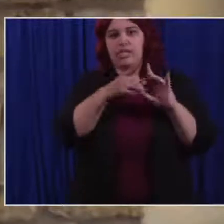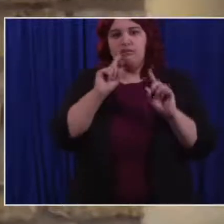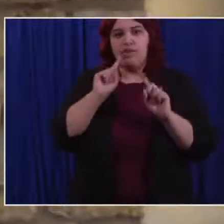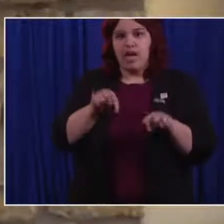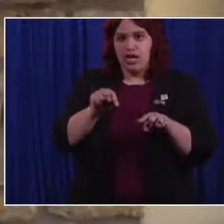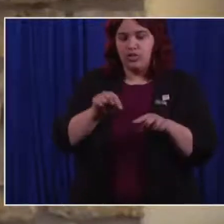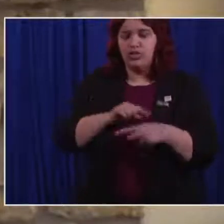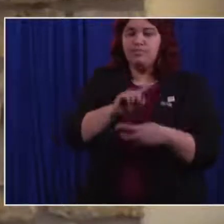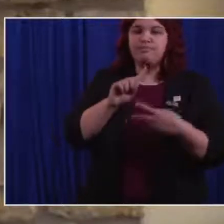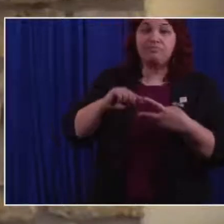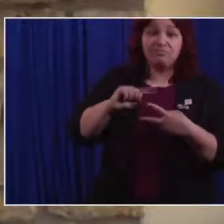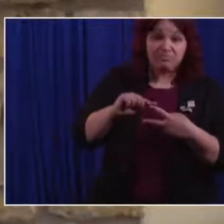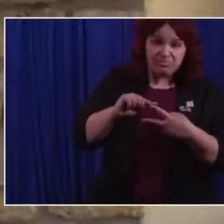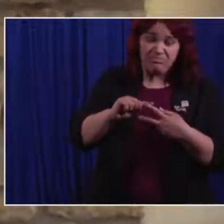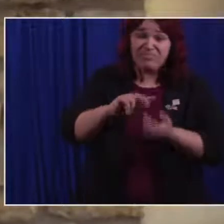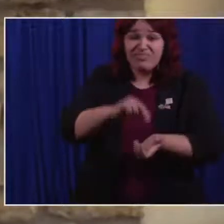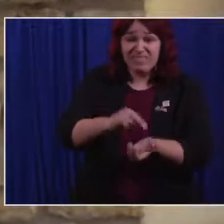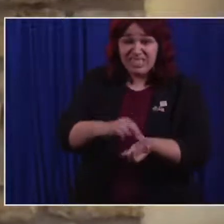me. And